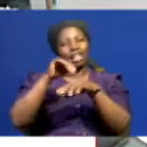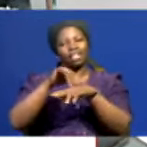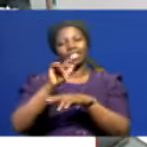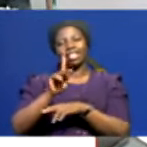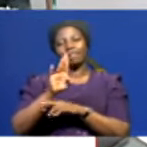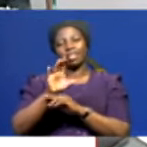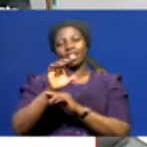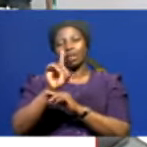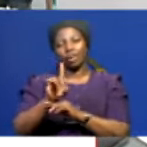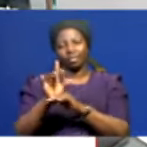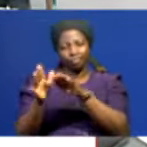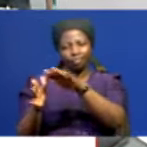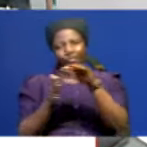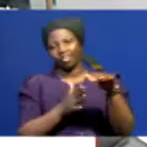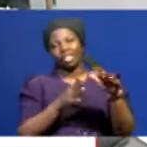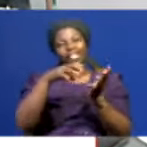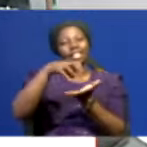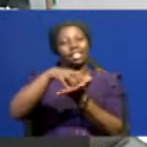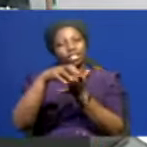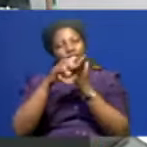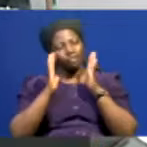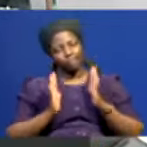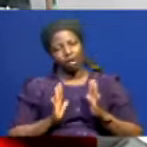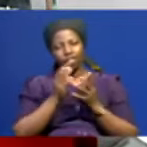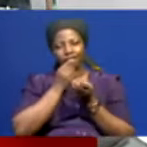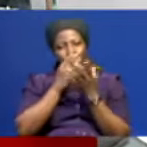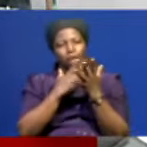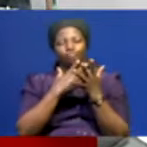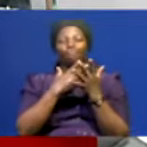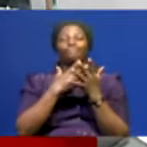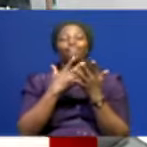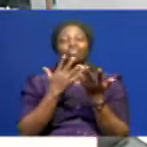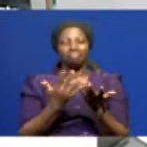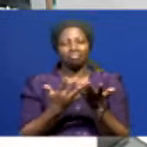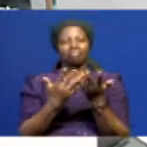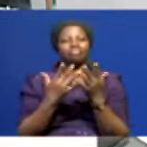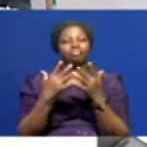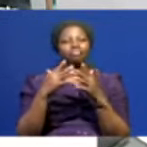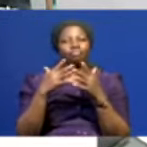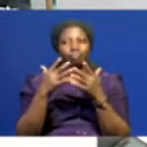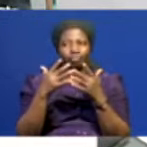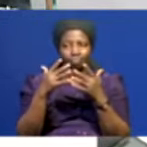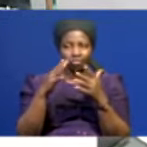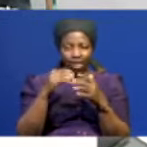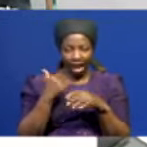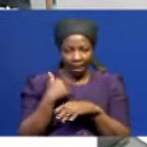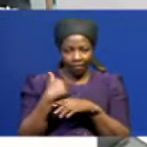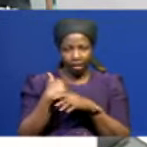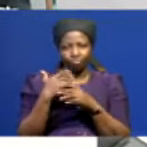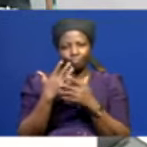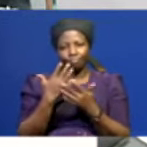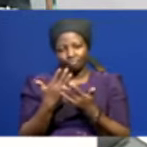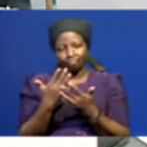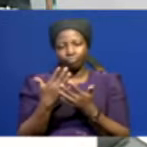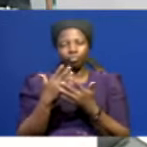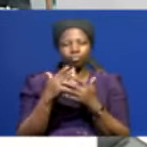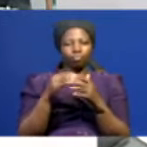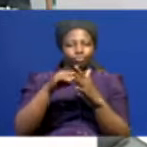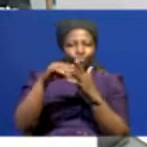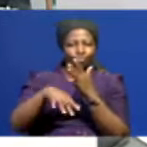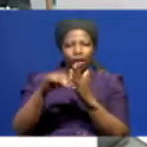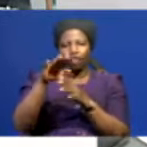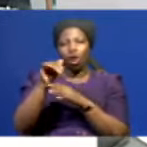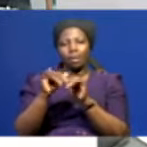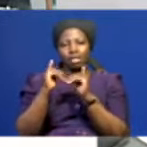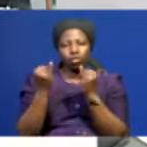Now, cases of personal information leaking from institutions legally obligated to collect data are a growing